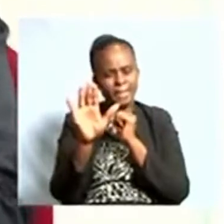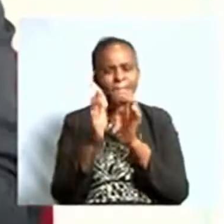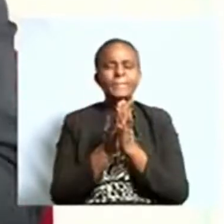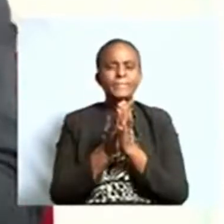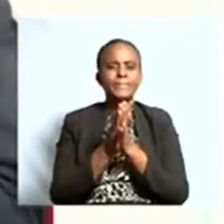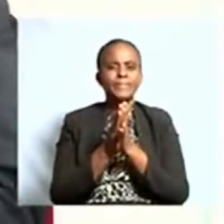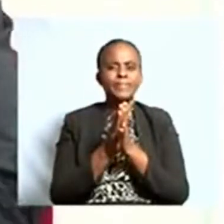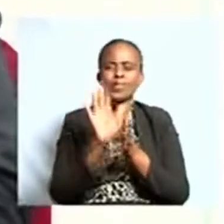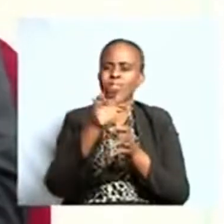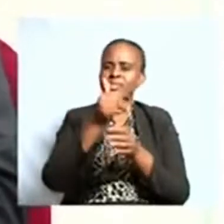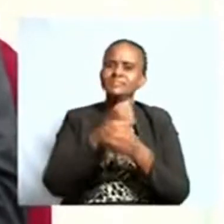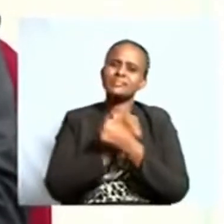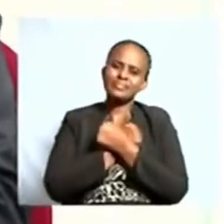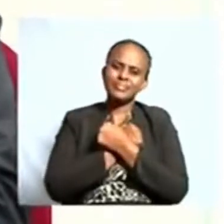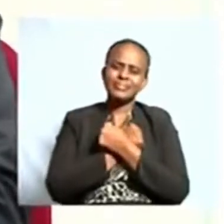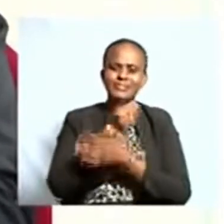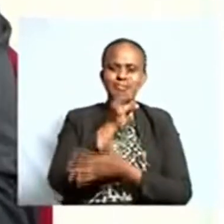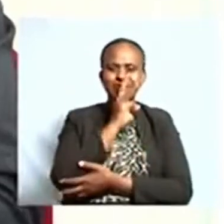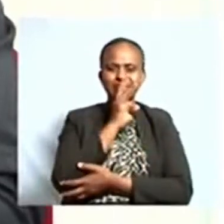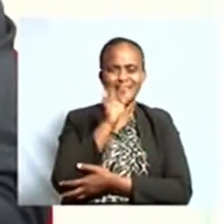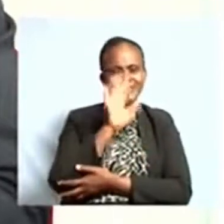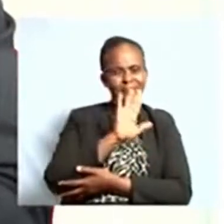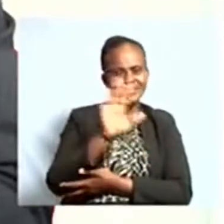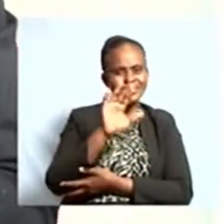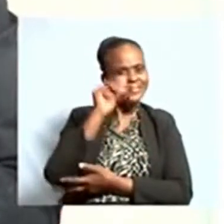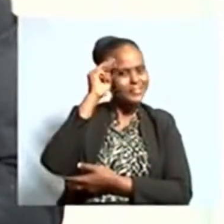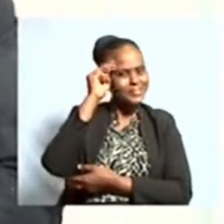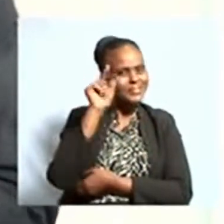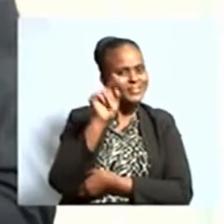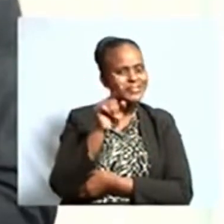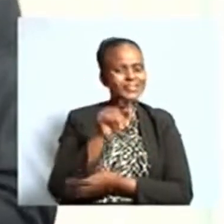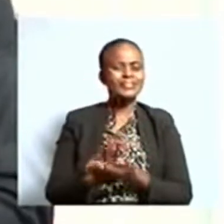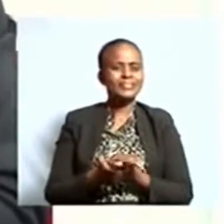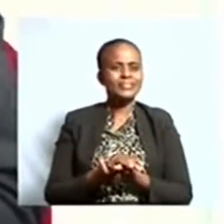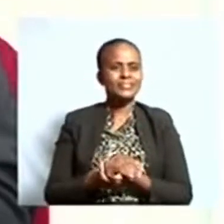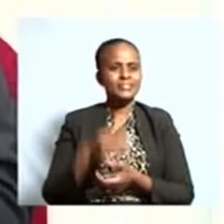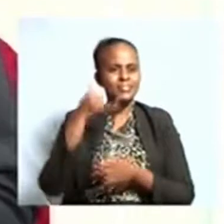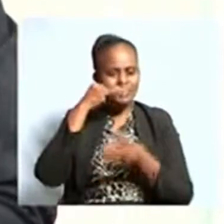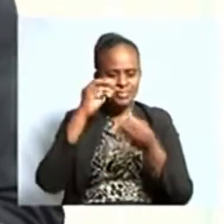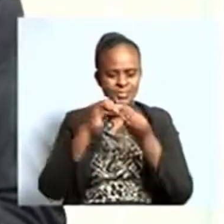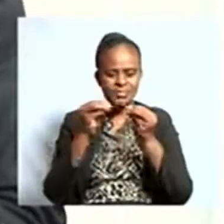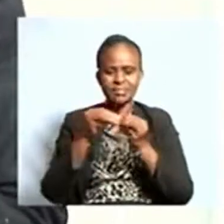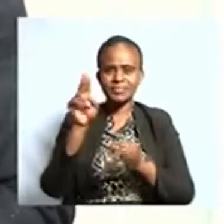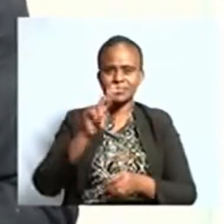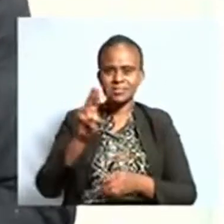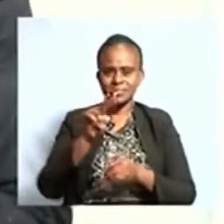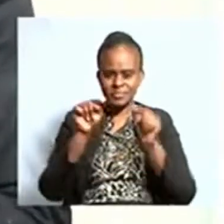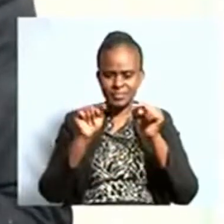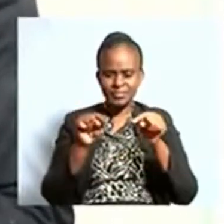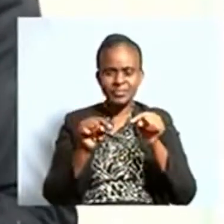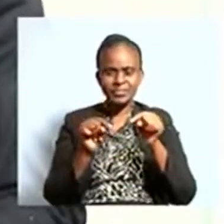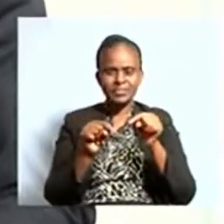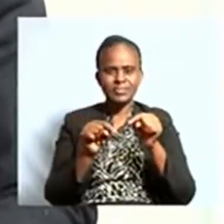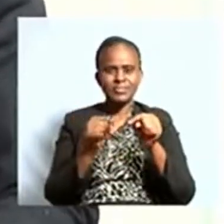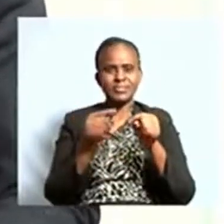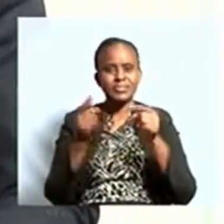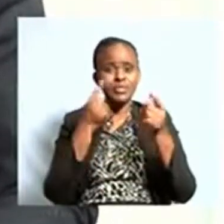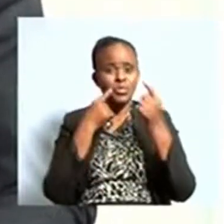I know you're passionate about water because that's your ministry. And the number that we are using, this is an